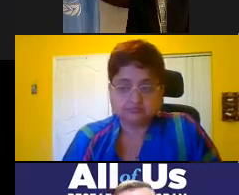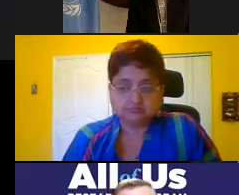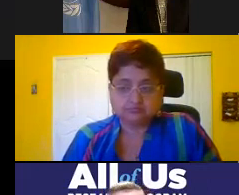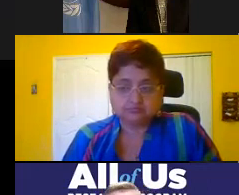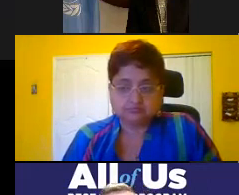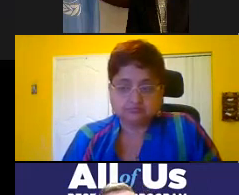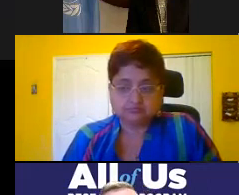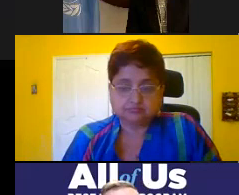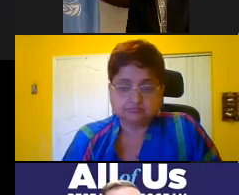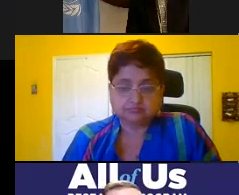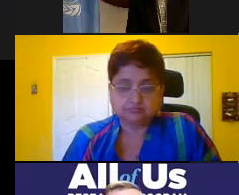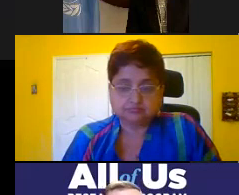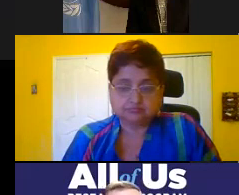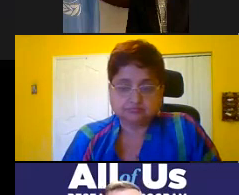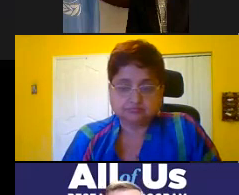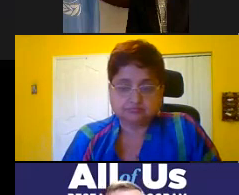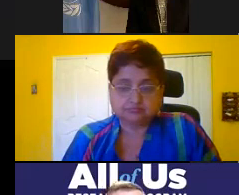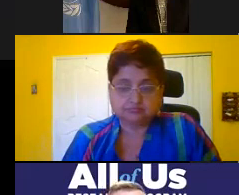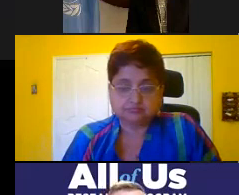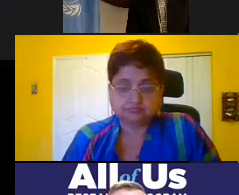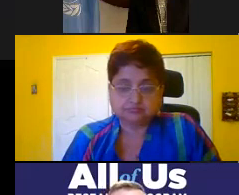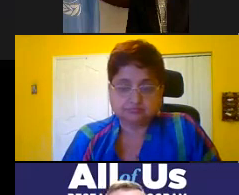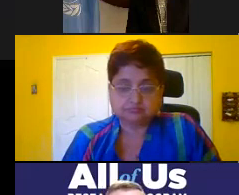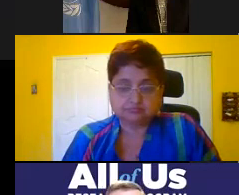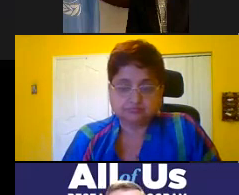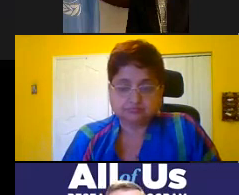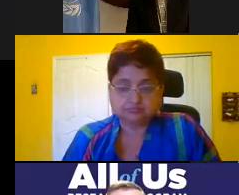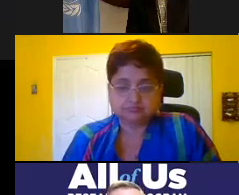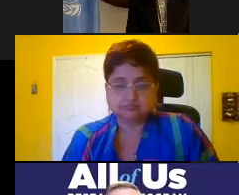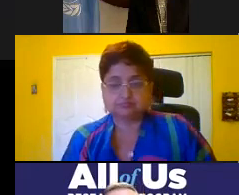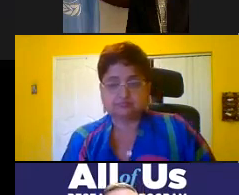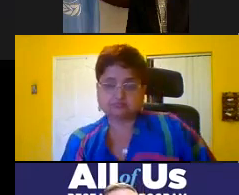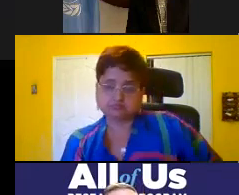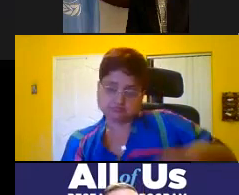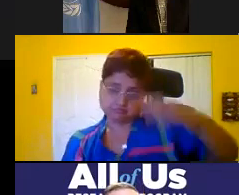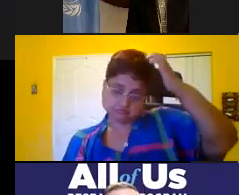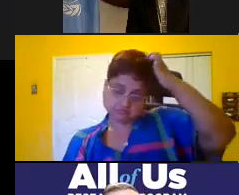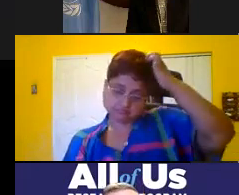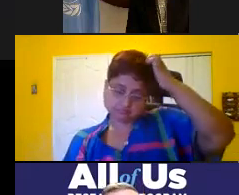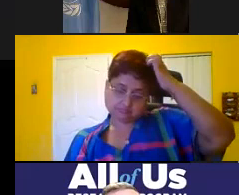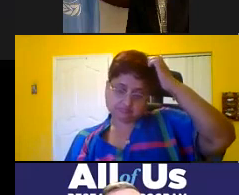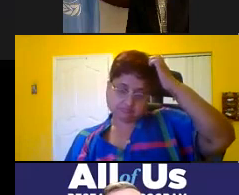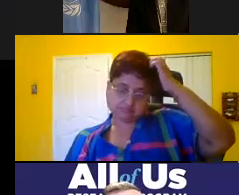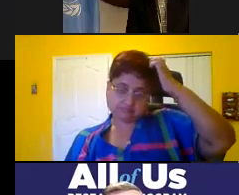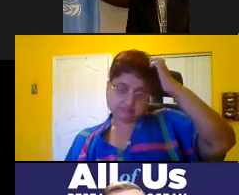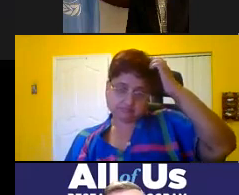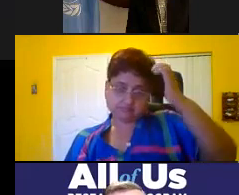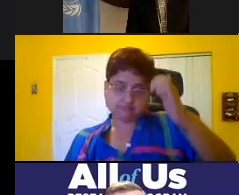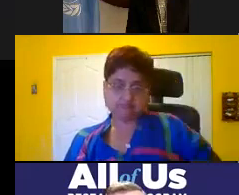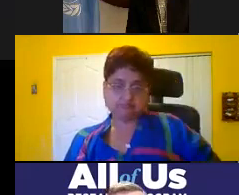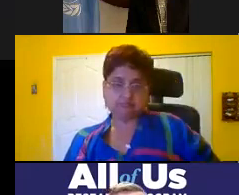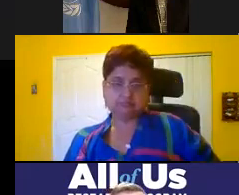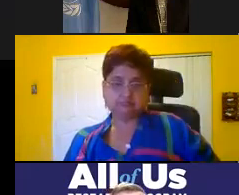that number off the top of my head, but we might know that generically, but we don't know that specifically in terms of specific types